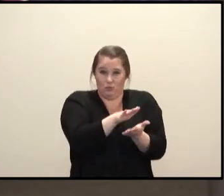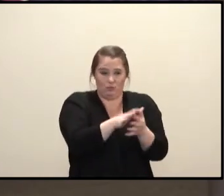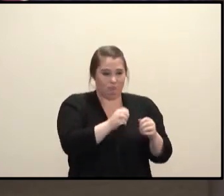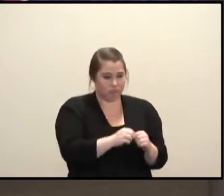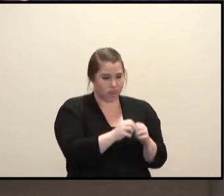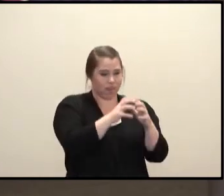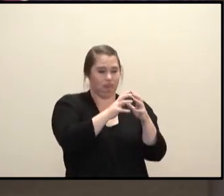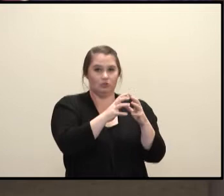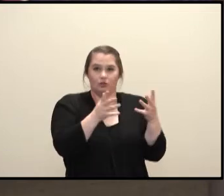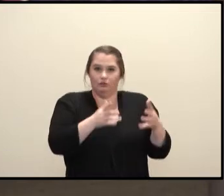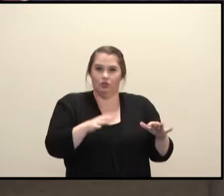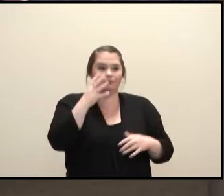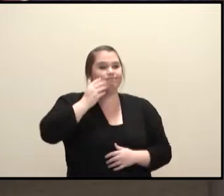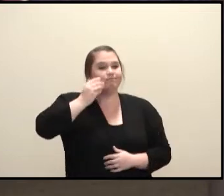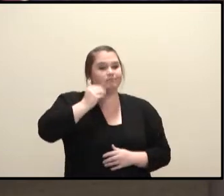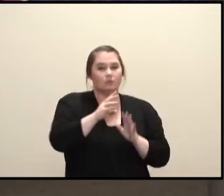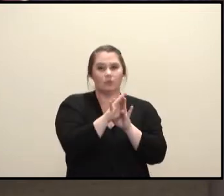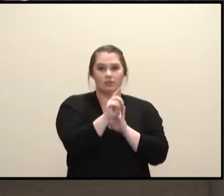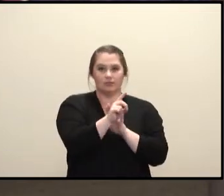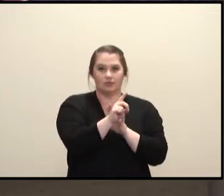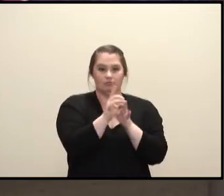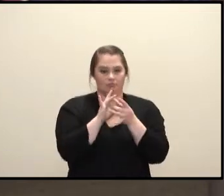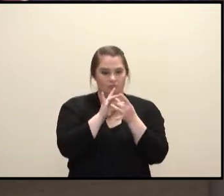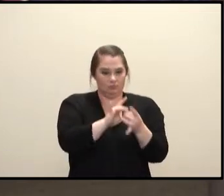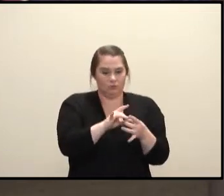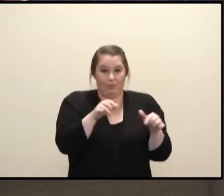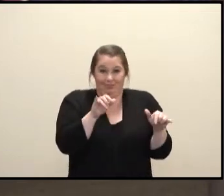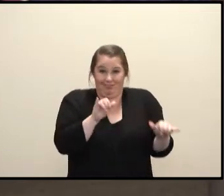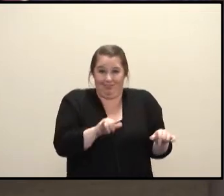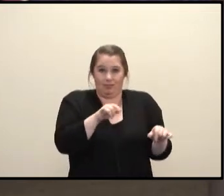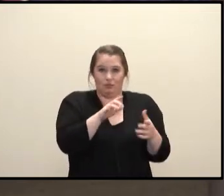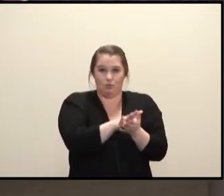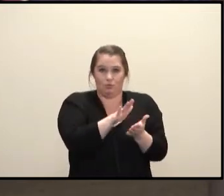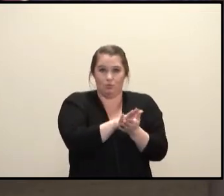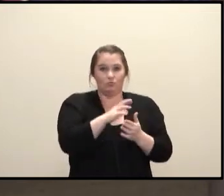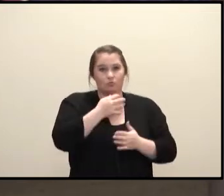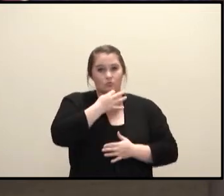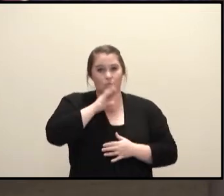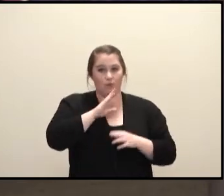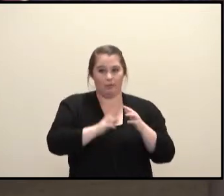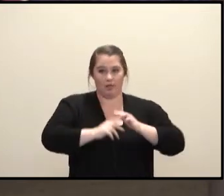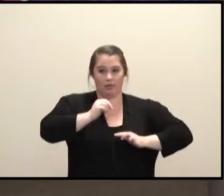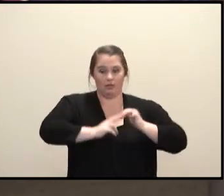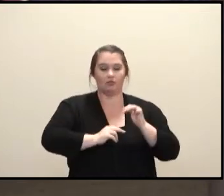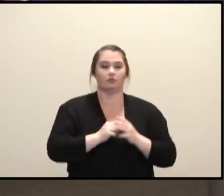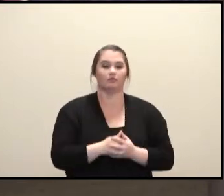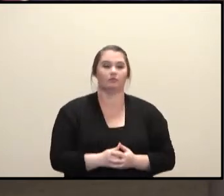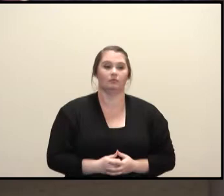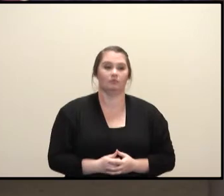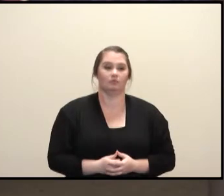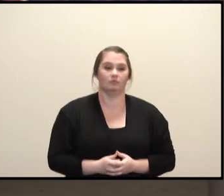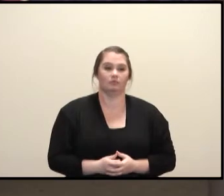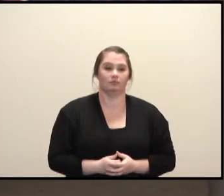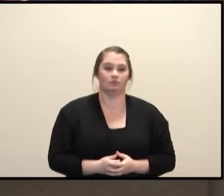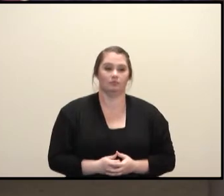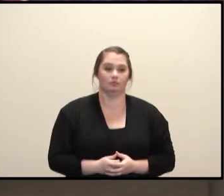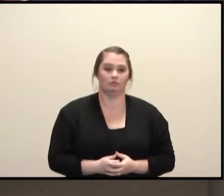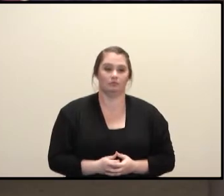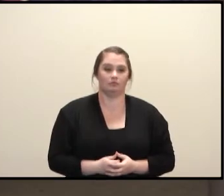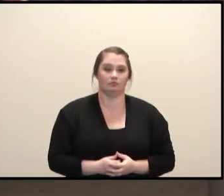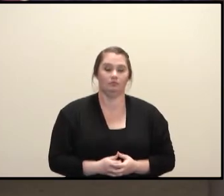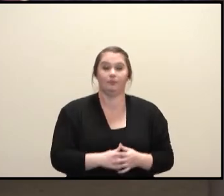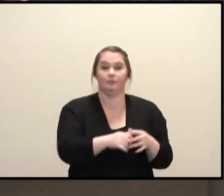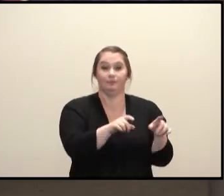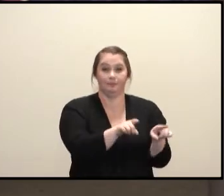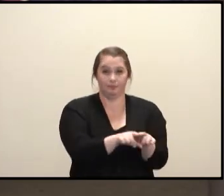their experience with Waco ISD is with that same school we're getting ready to build. And the other thing is that